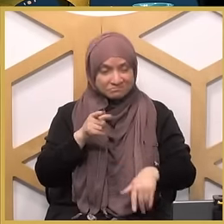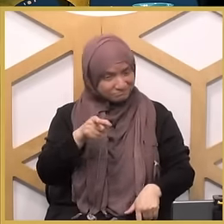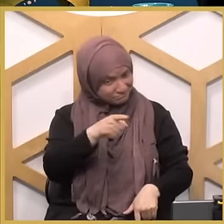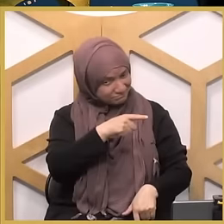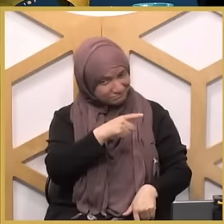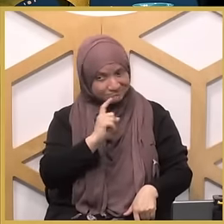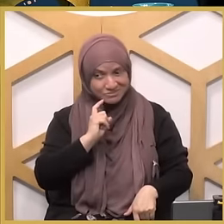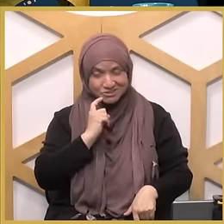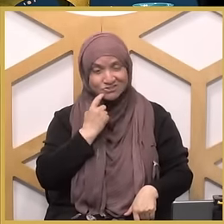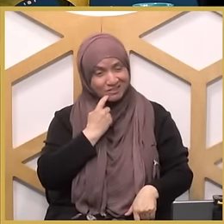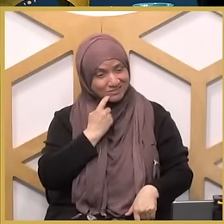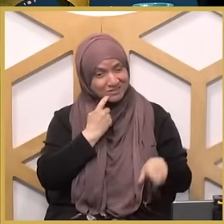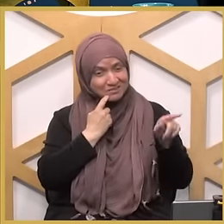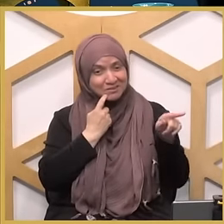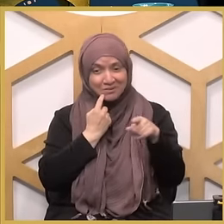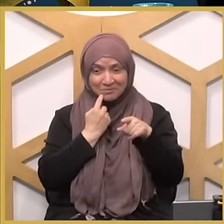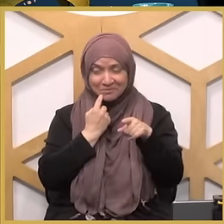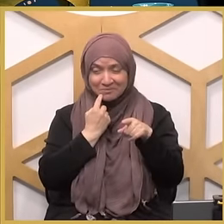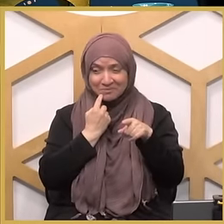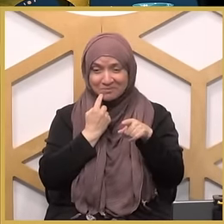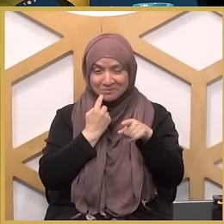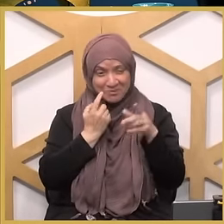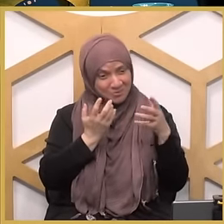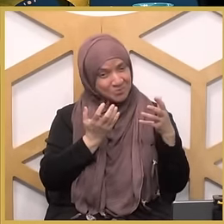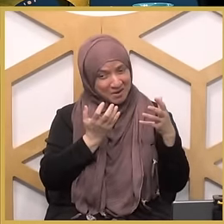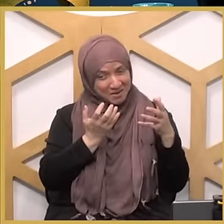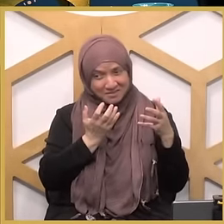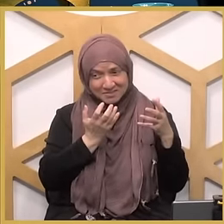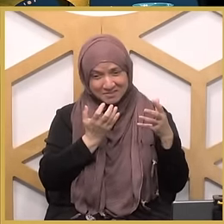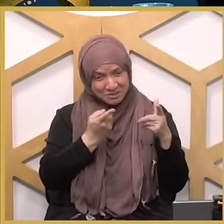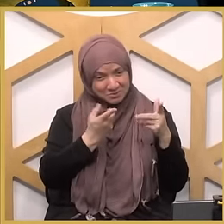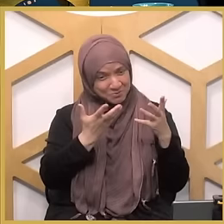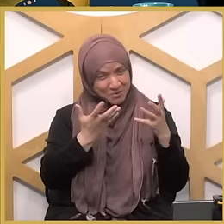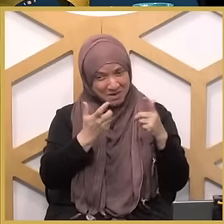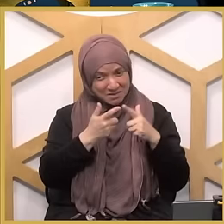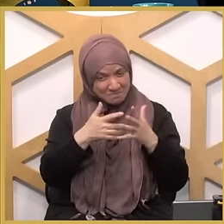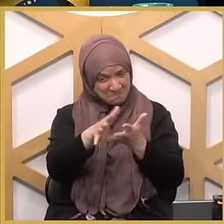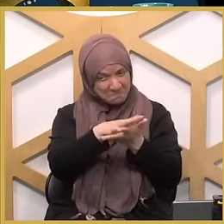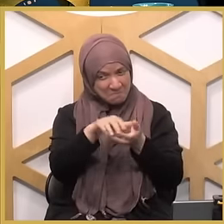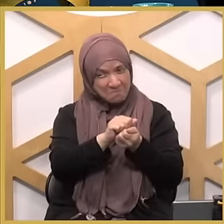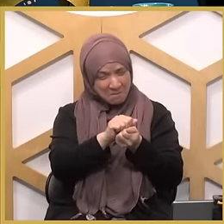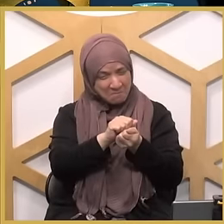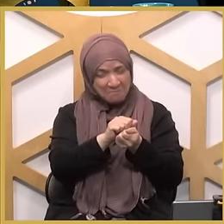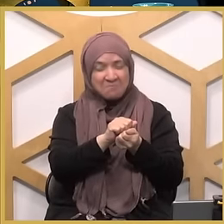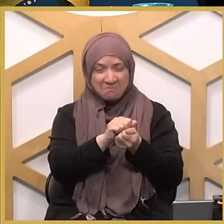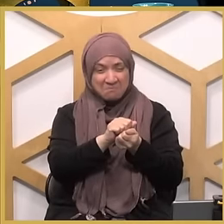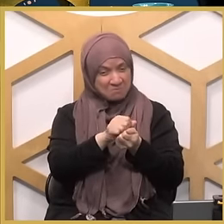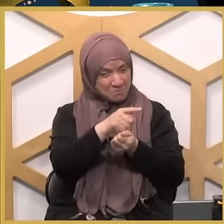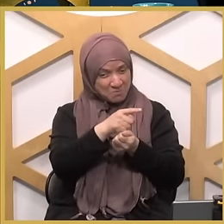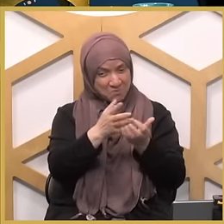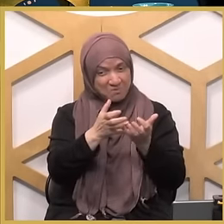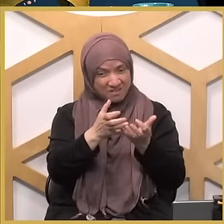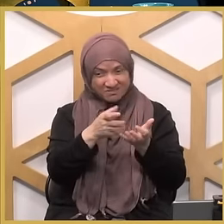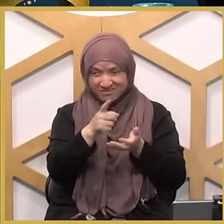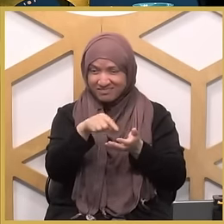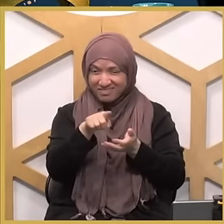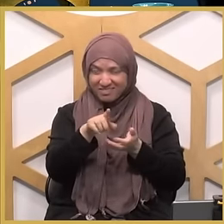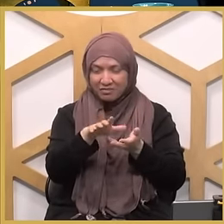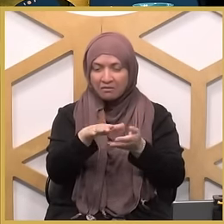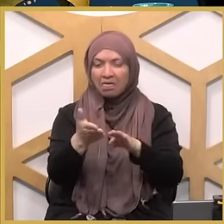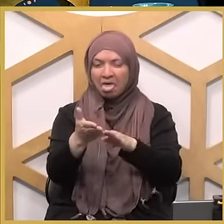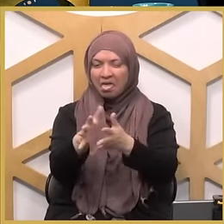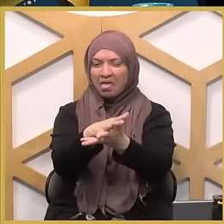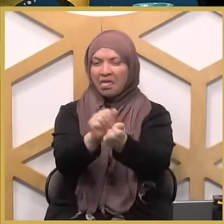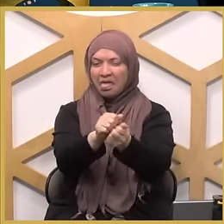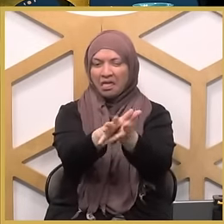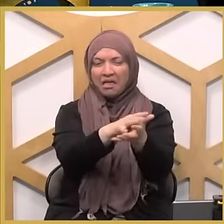say this, subhanAllah, like it was a conversation I was having with a brother. May Allah subhanahu wa ta'ala bless him. Amen. His brother gave money to